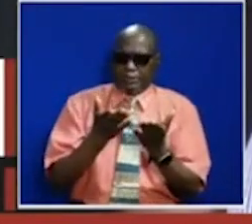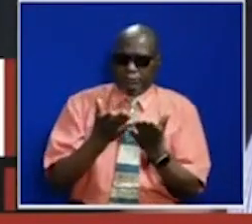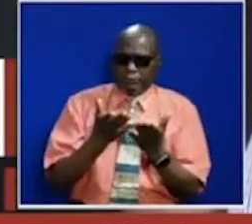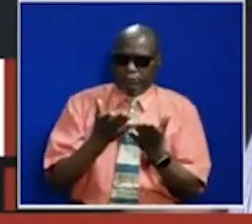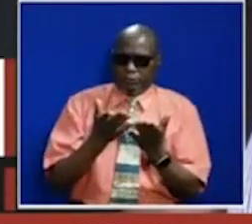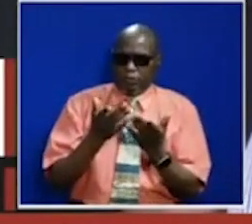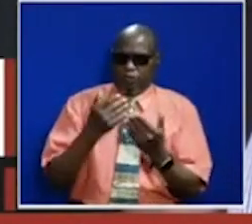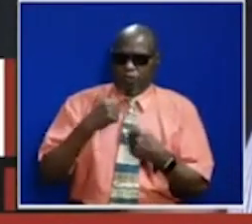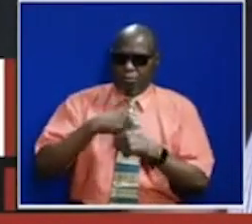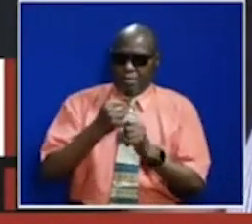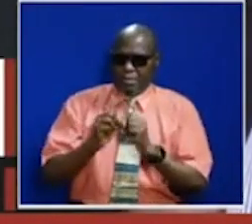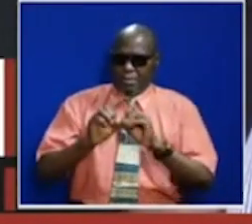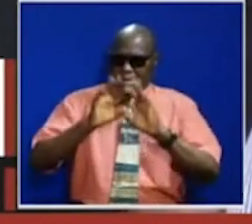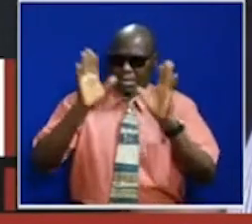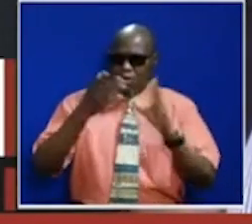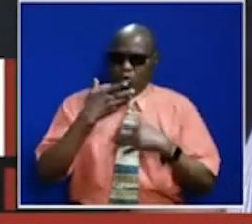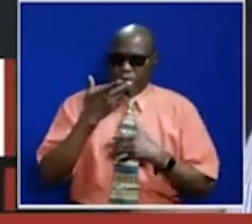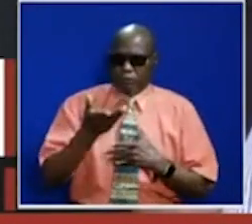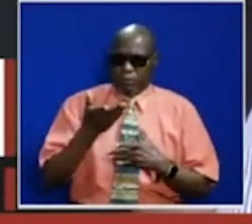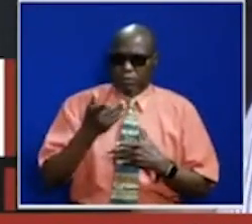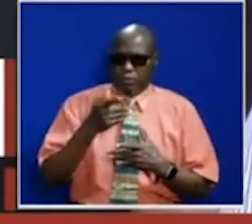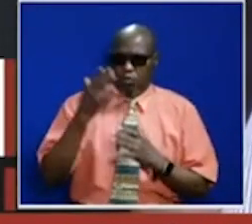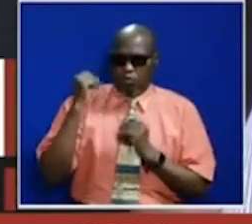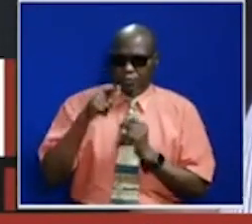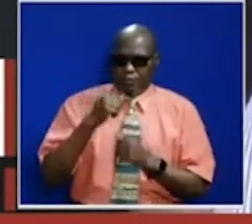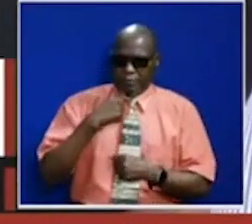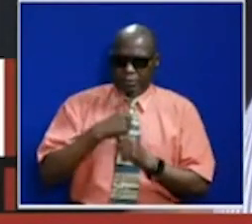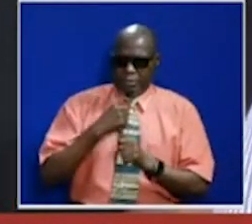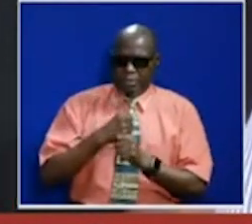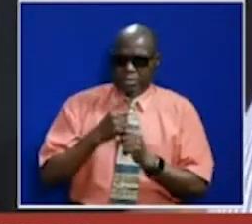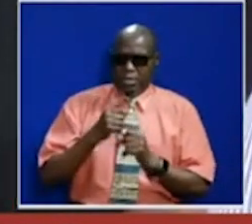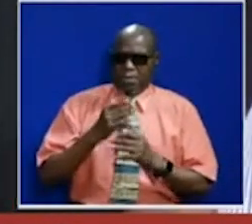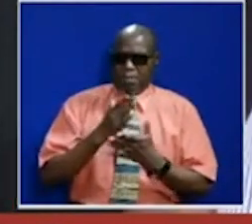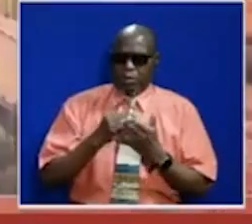clarity. So we hope that this can be done as part of the implementation of the SHIF.